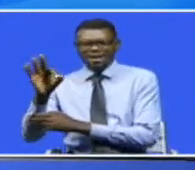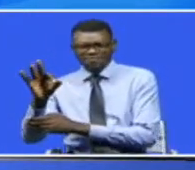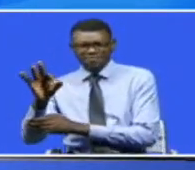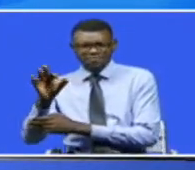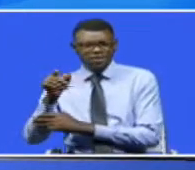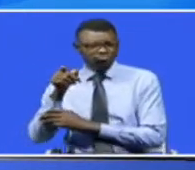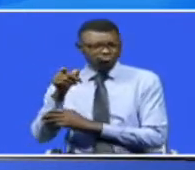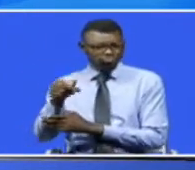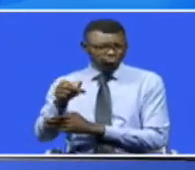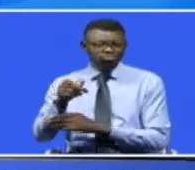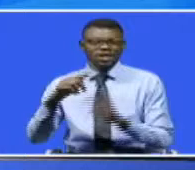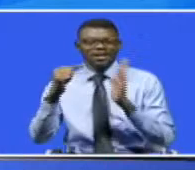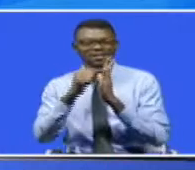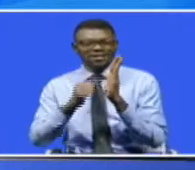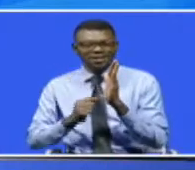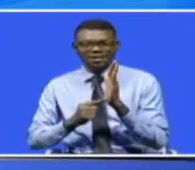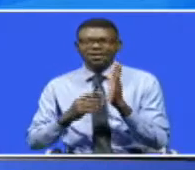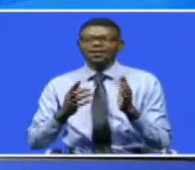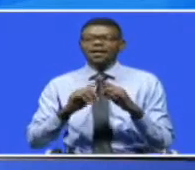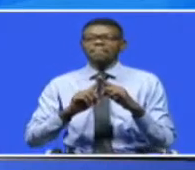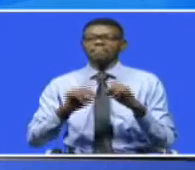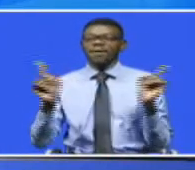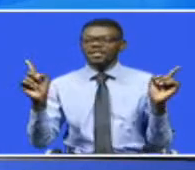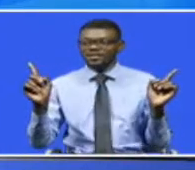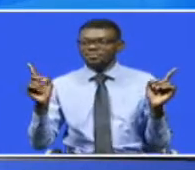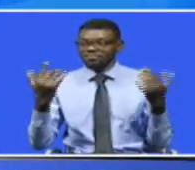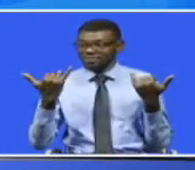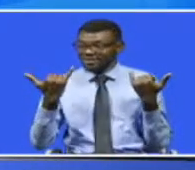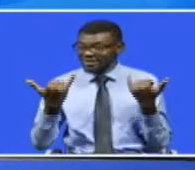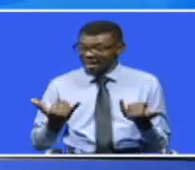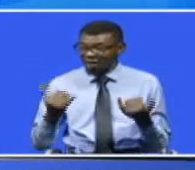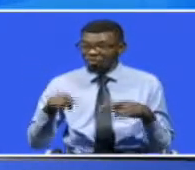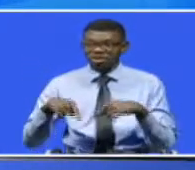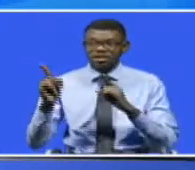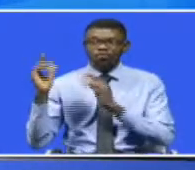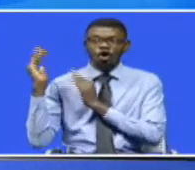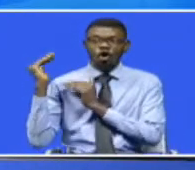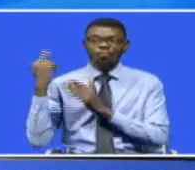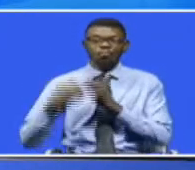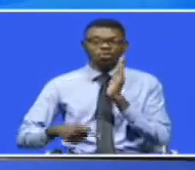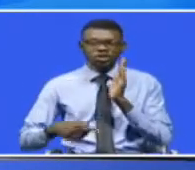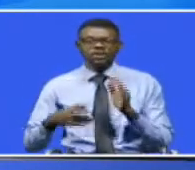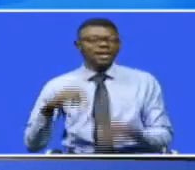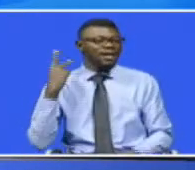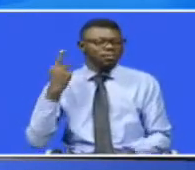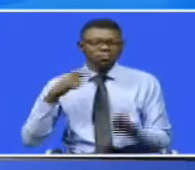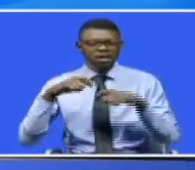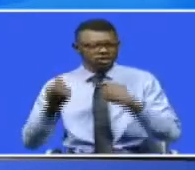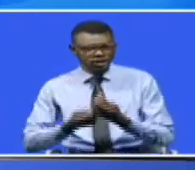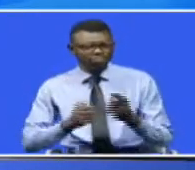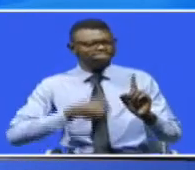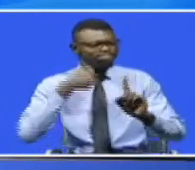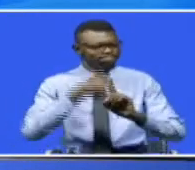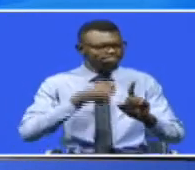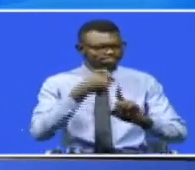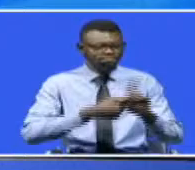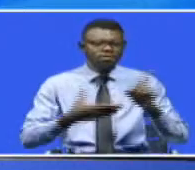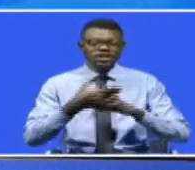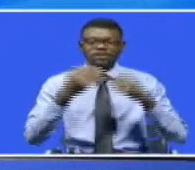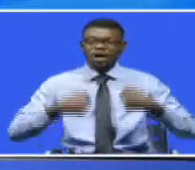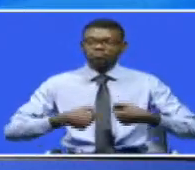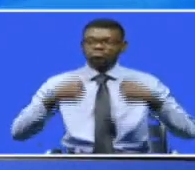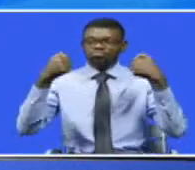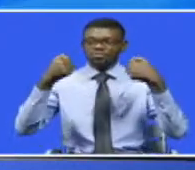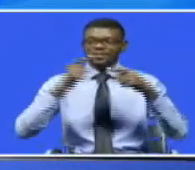Despite the club's absence in the top four so far, Kapaito is hopeful that his club will fight for the league title upon resumption